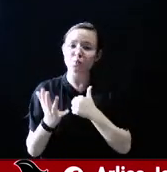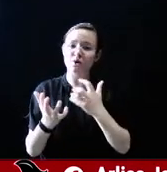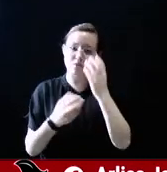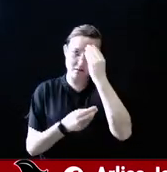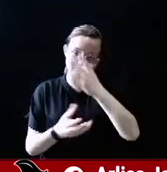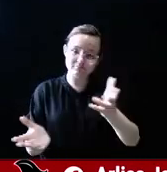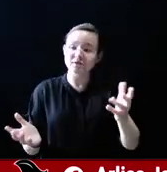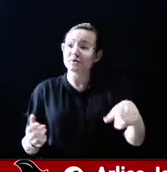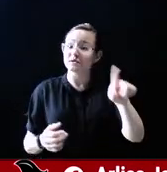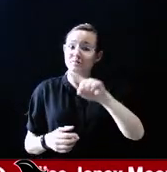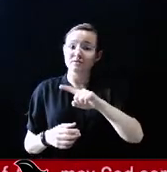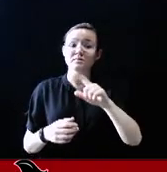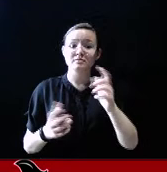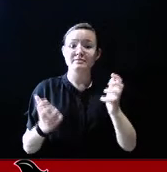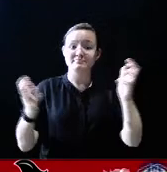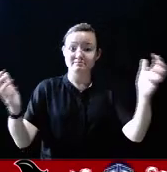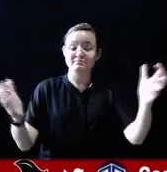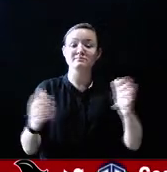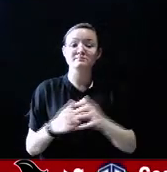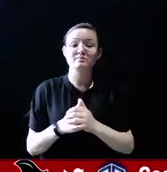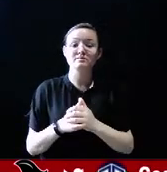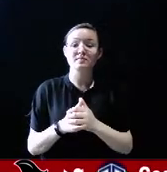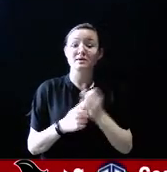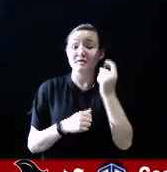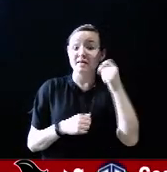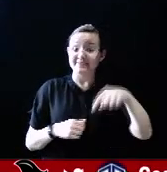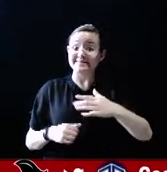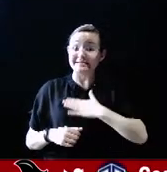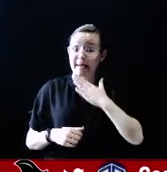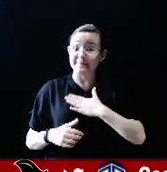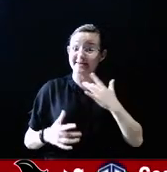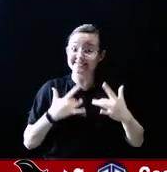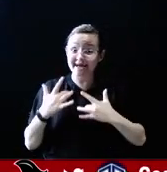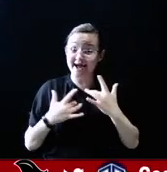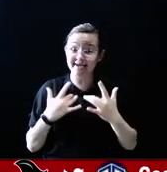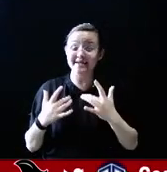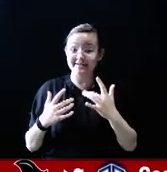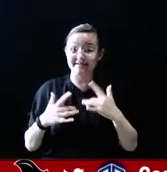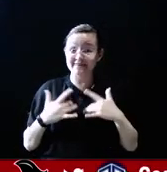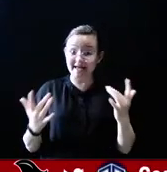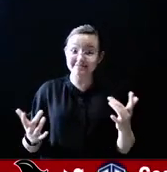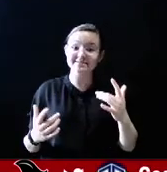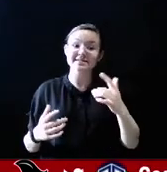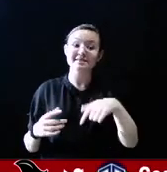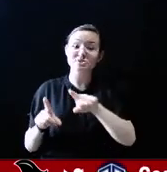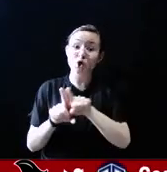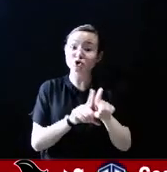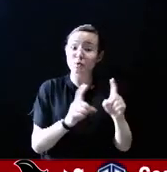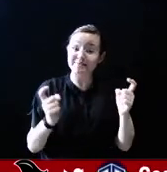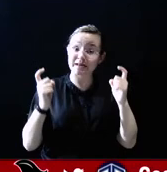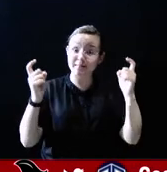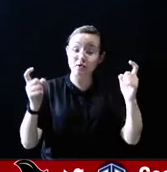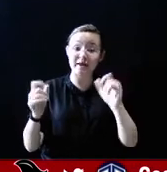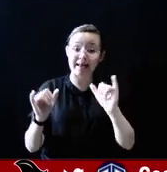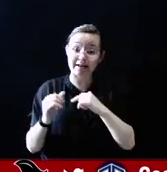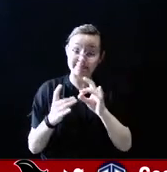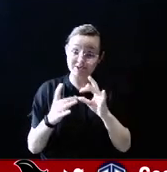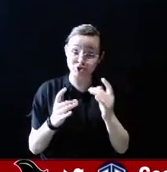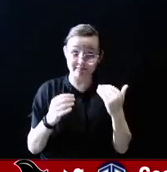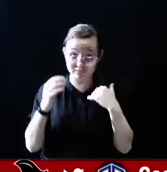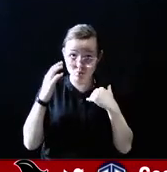our guests in the audience. While this is a happy and exciting occasion, this is a ceremony, as I said